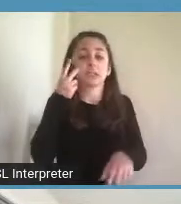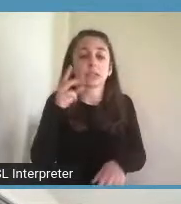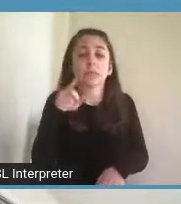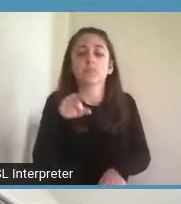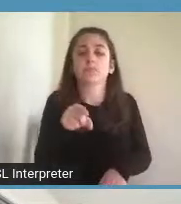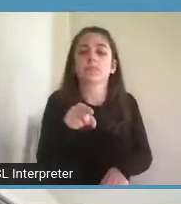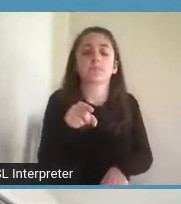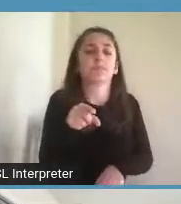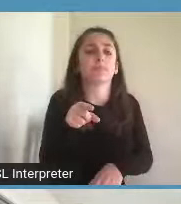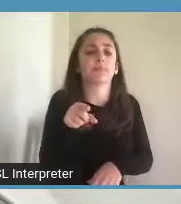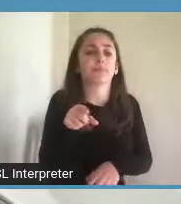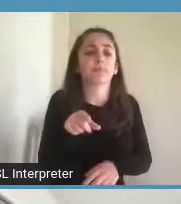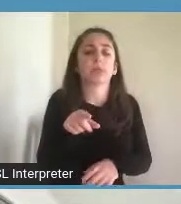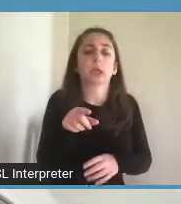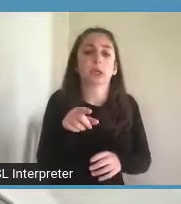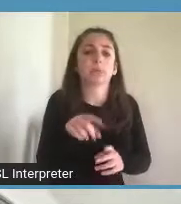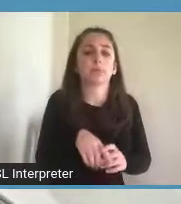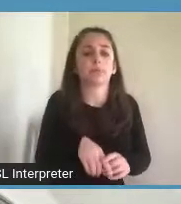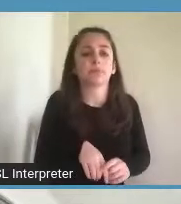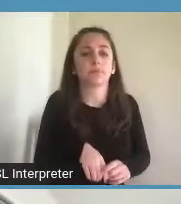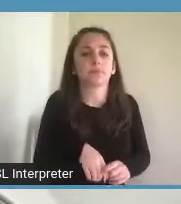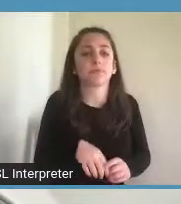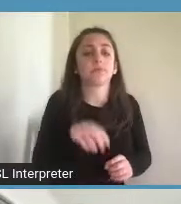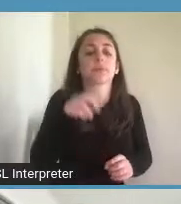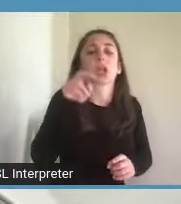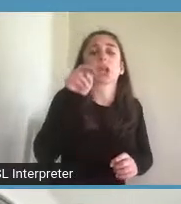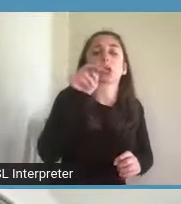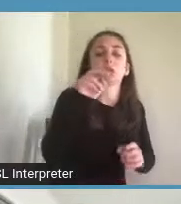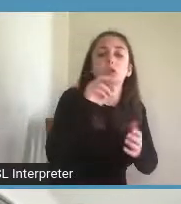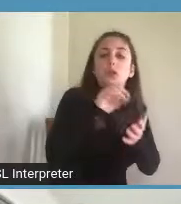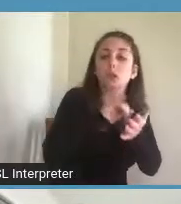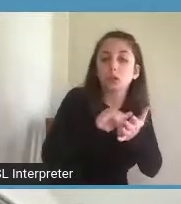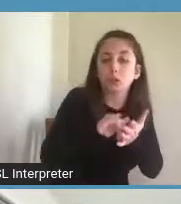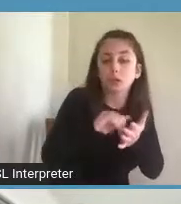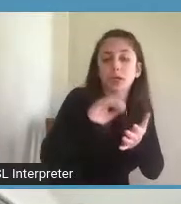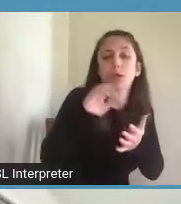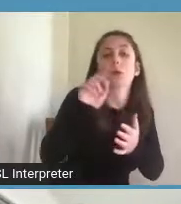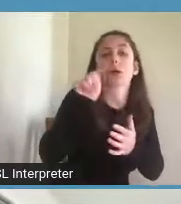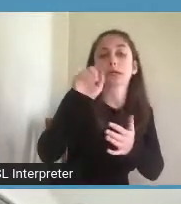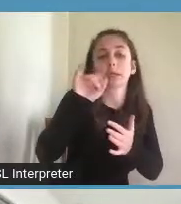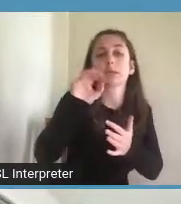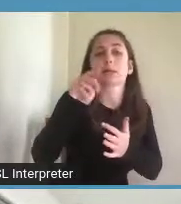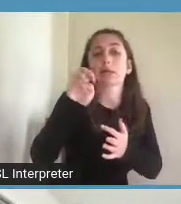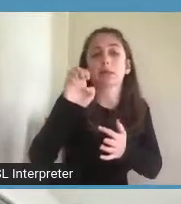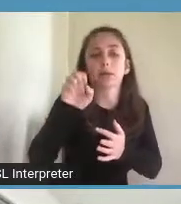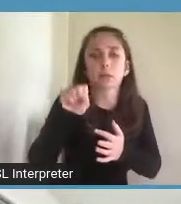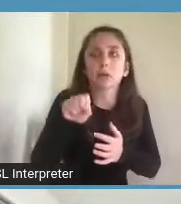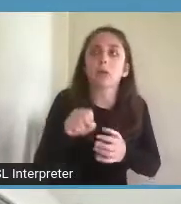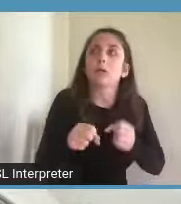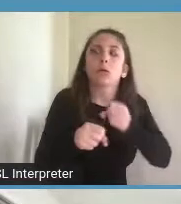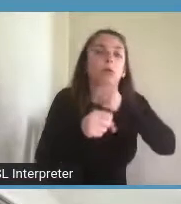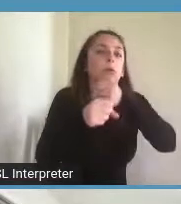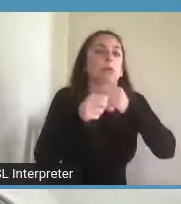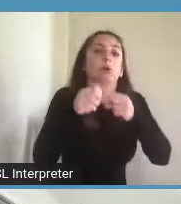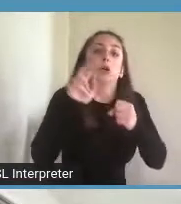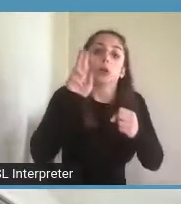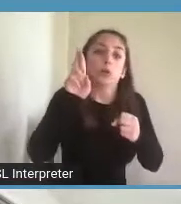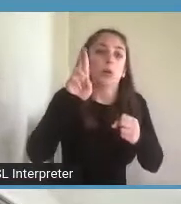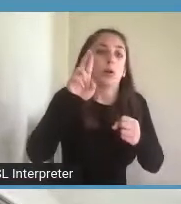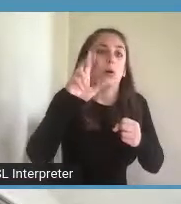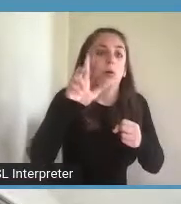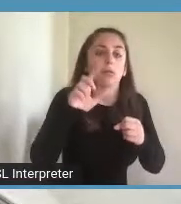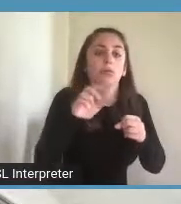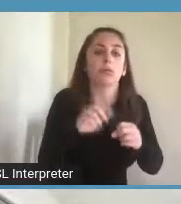newsletter. The New York Times has like these just bananas long URLs because they're putting a bunch of